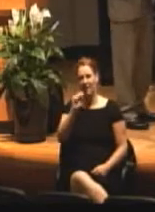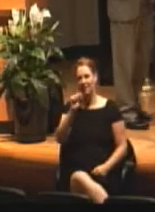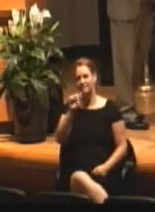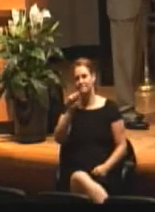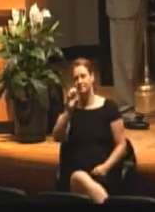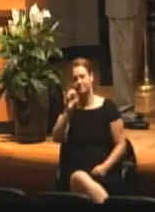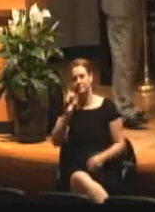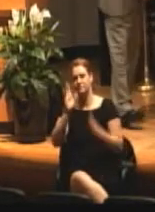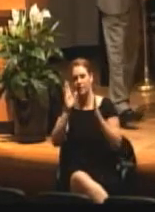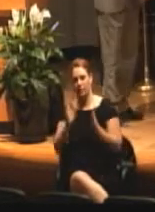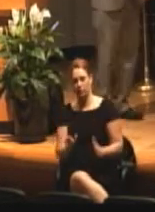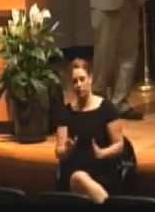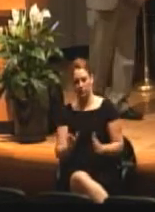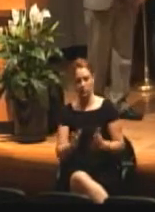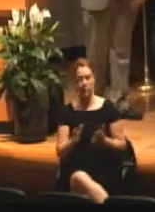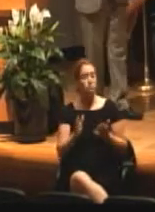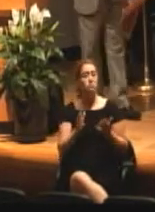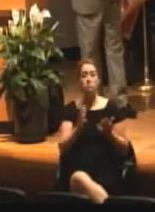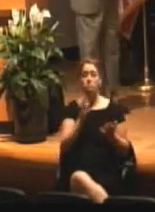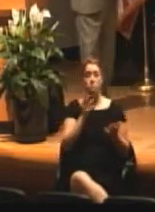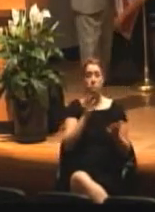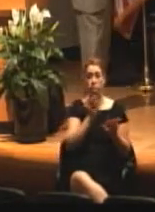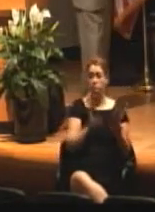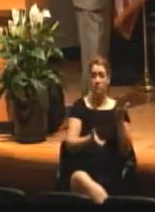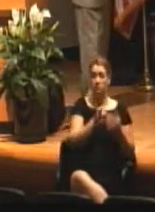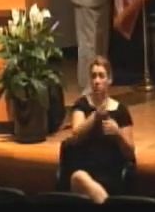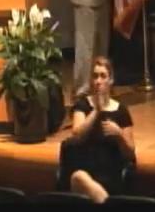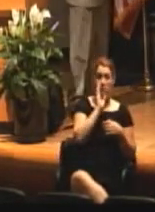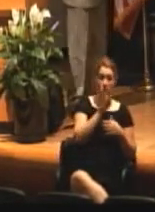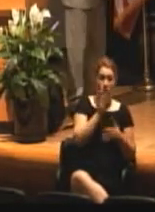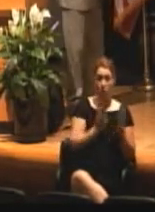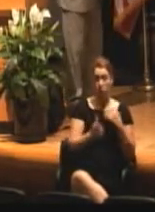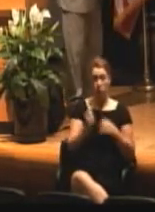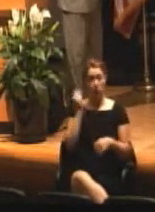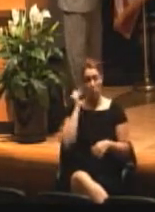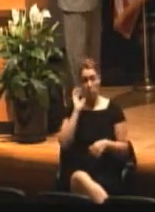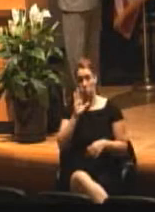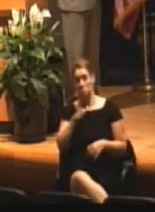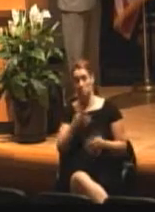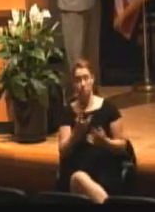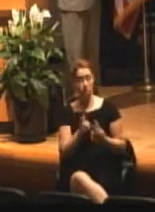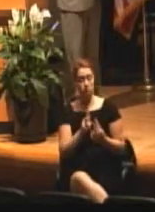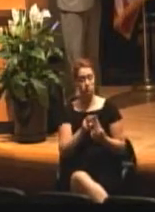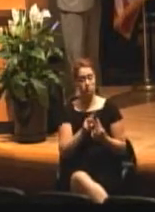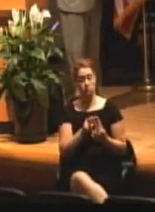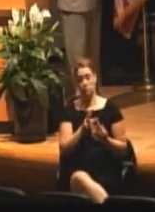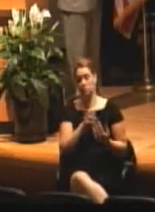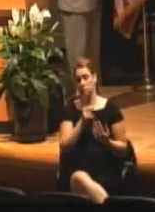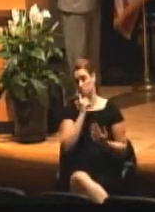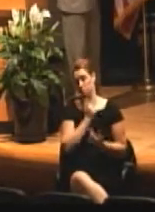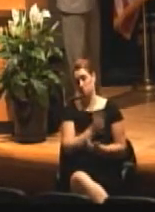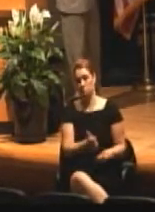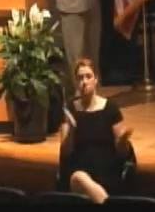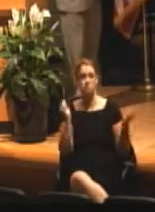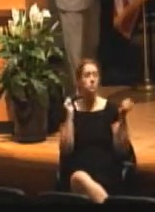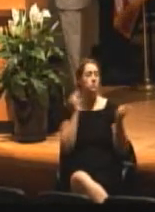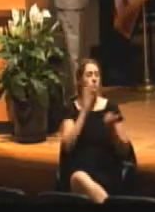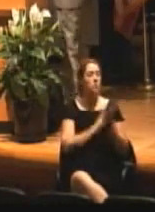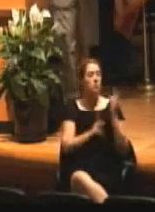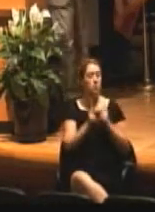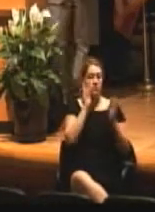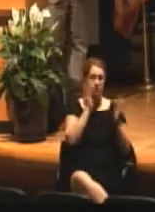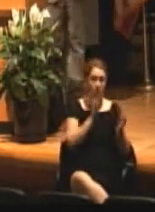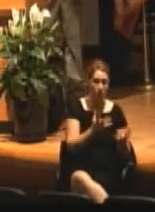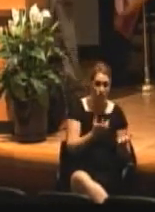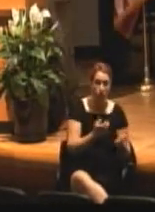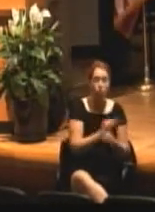don't anymore, there's a lot of people that still choose to, some don't. I'm kind of indifferent about it, kind of however you want to do it. And then you're going to go find that house